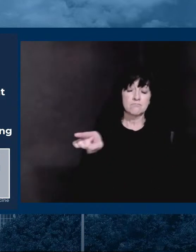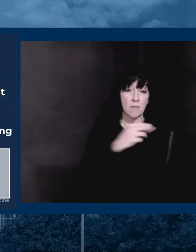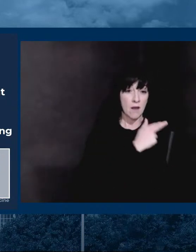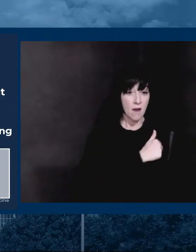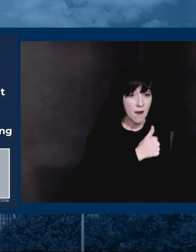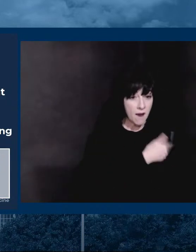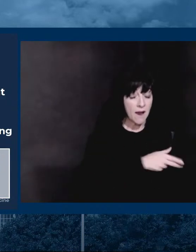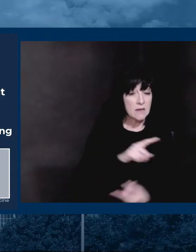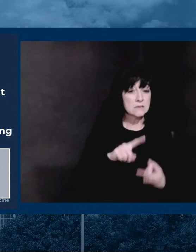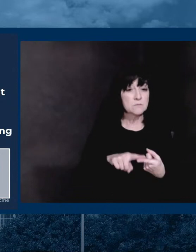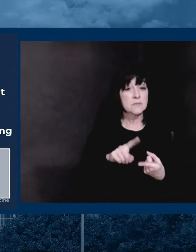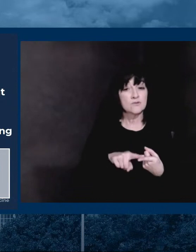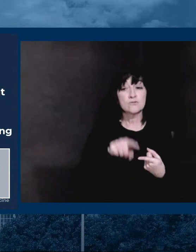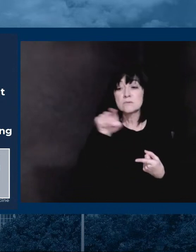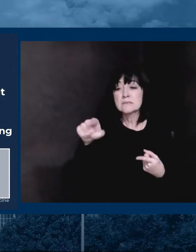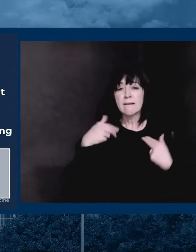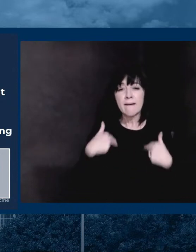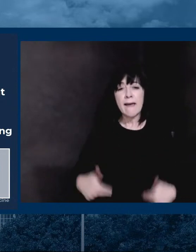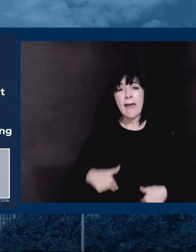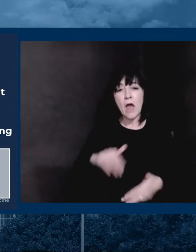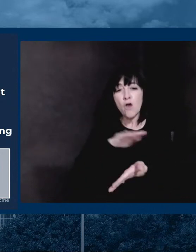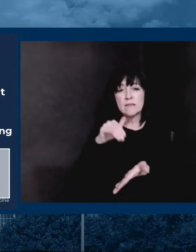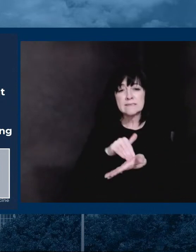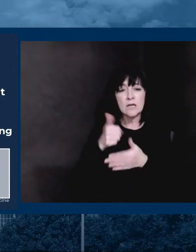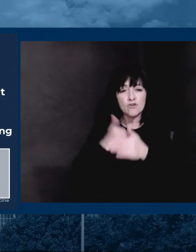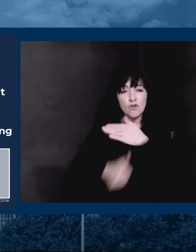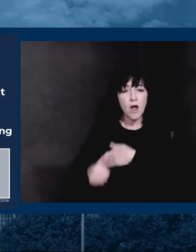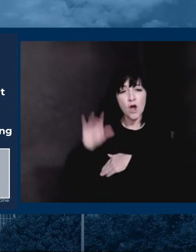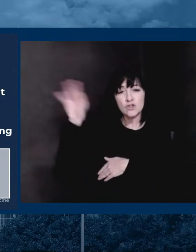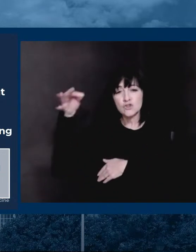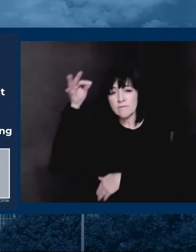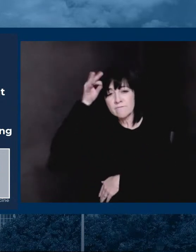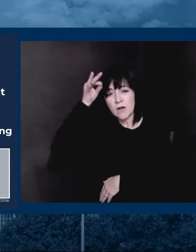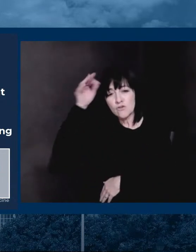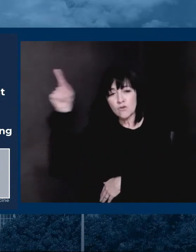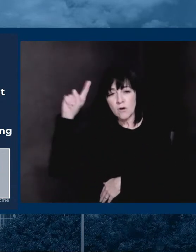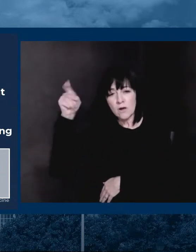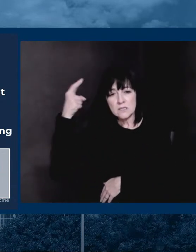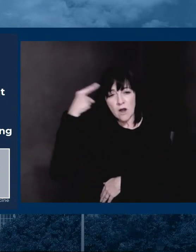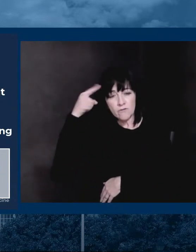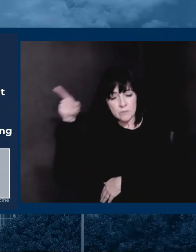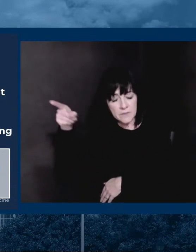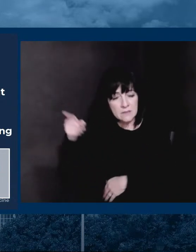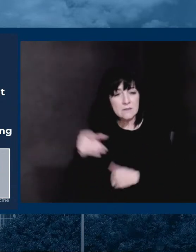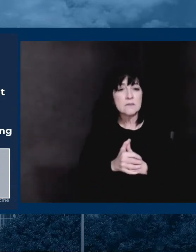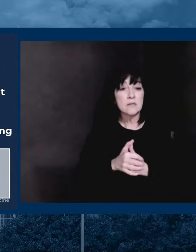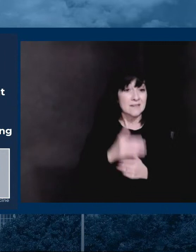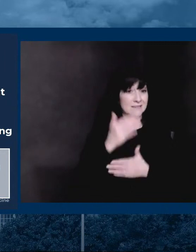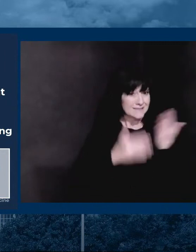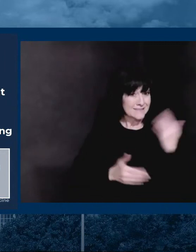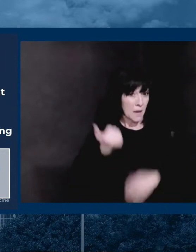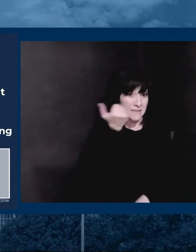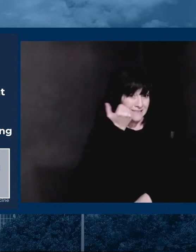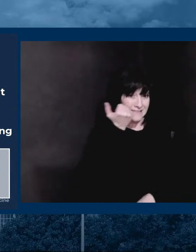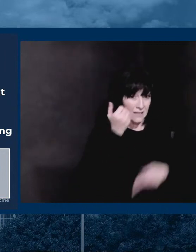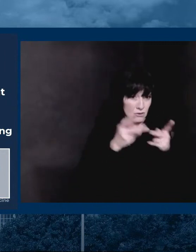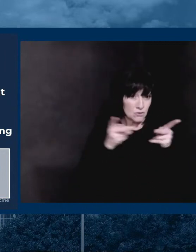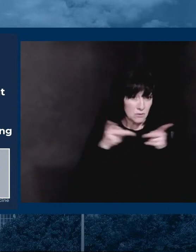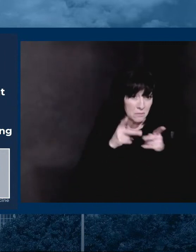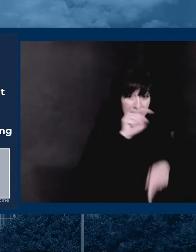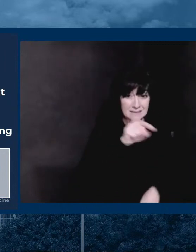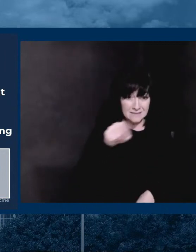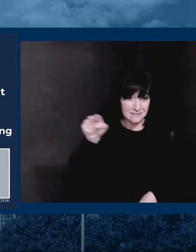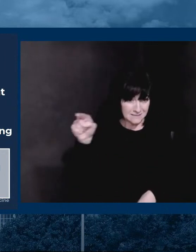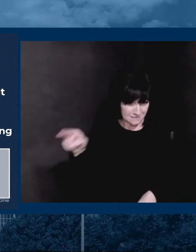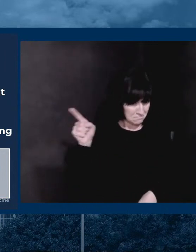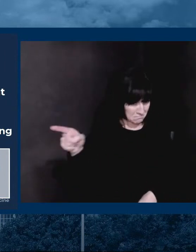our federally qualified health centers, and even dentists in our state are leading the clinics to vaccinate